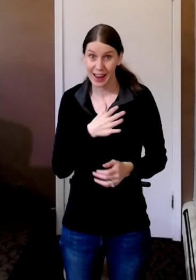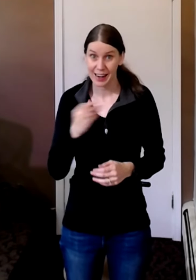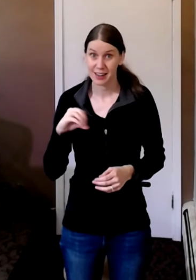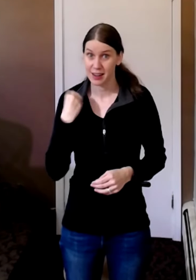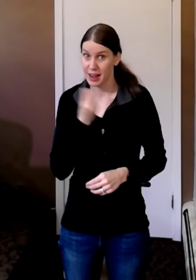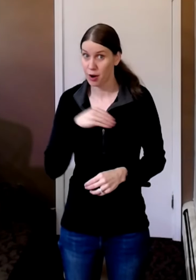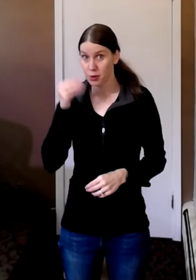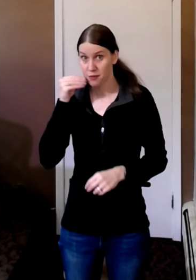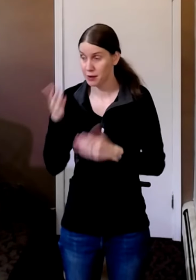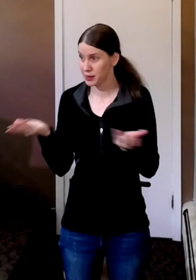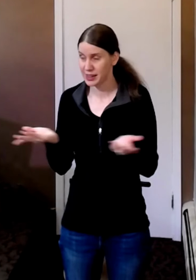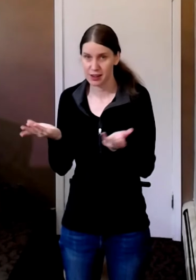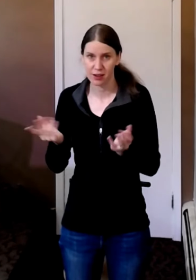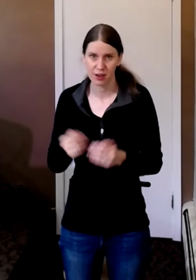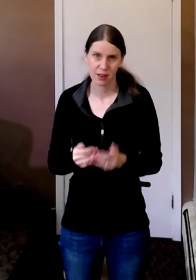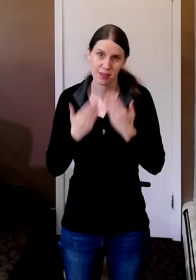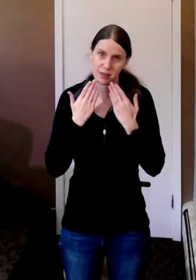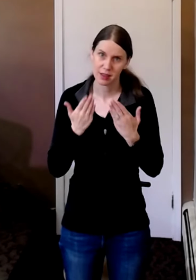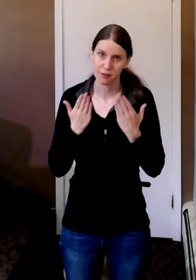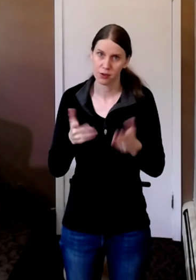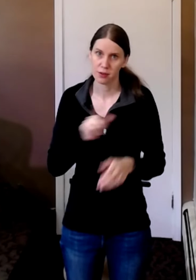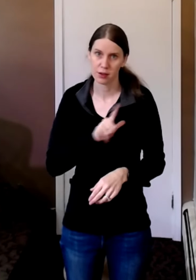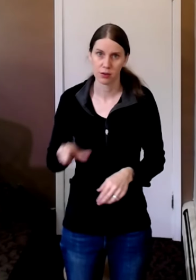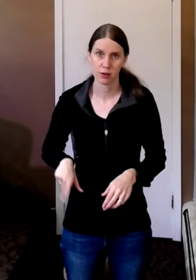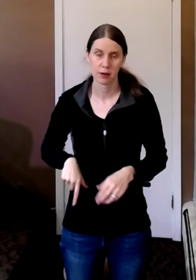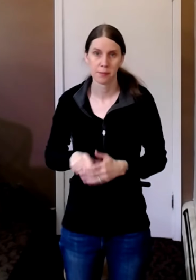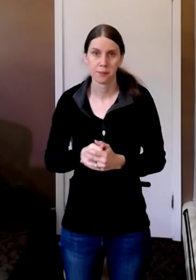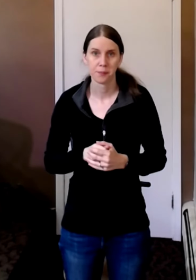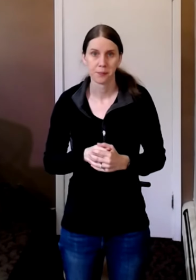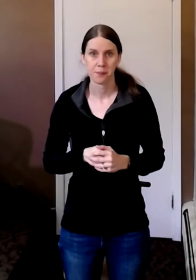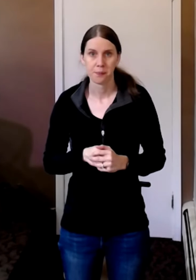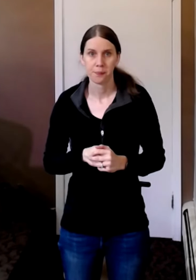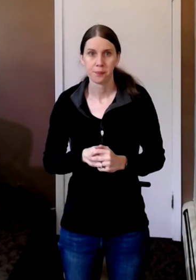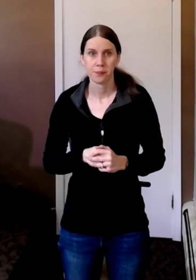put in generously. We thank the Lord for that.